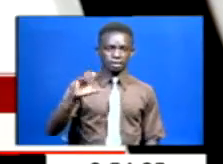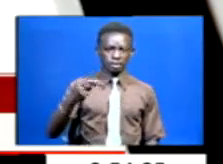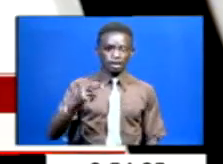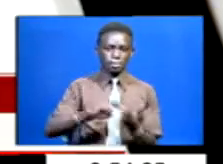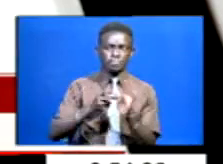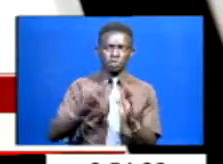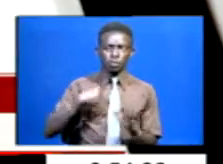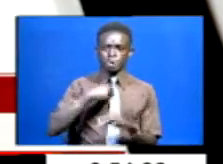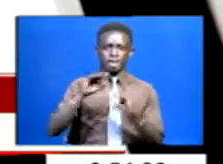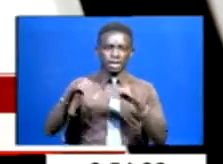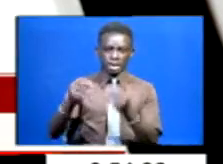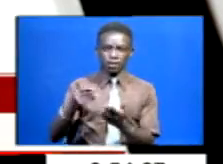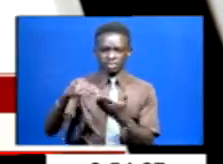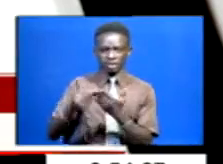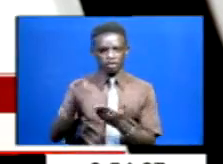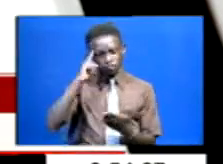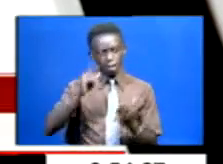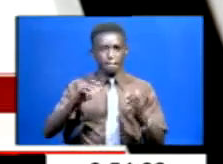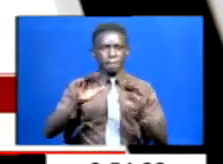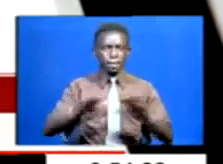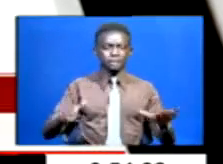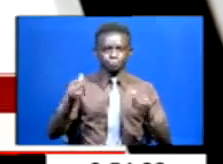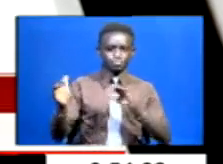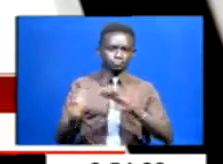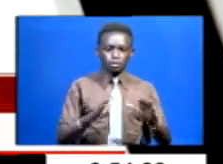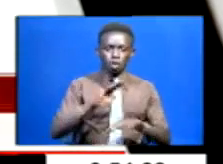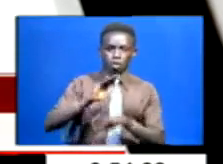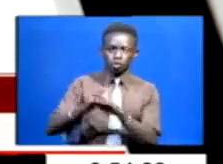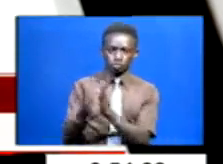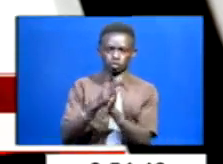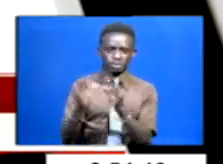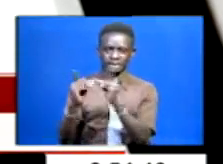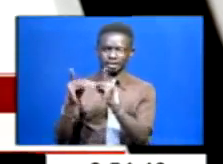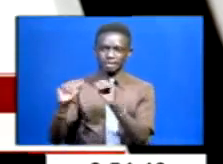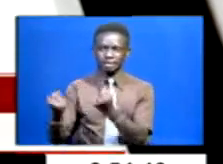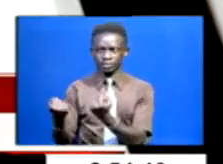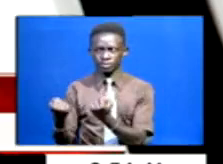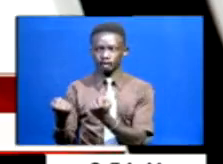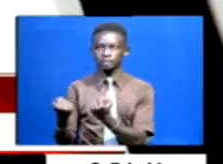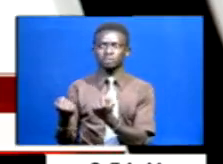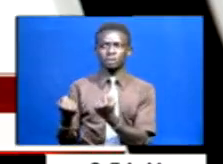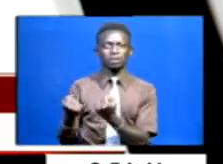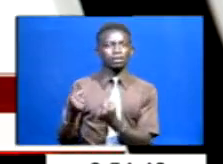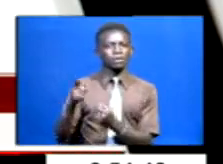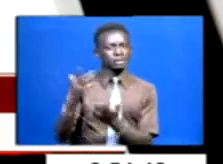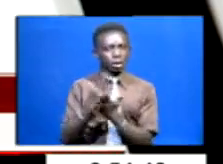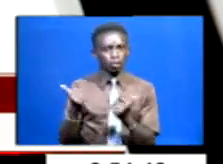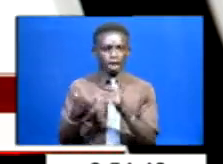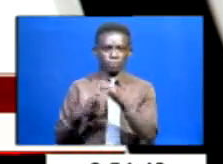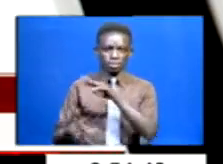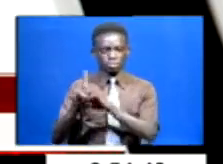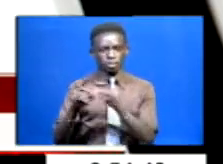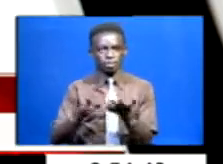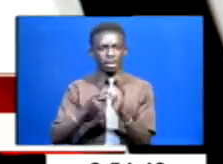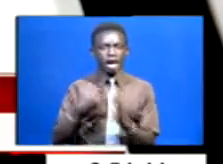Thank you. Now let's steer away from the issue of data safety. This is something that has come up, and we have the data commissioner saying